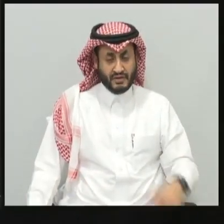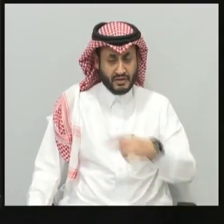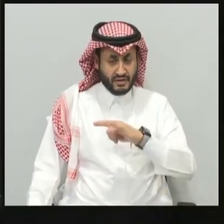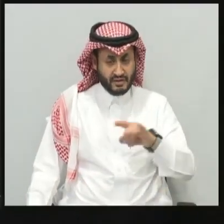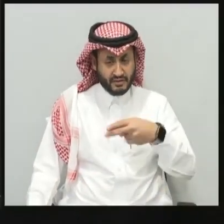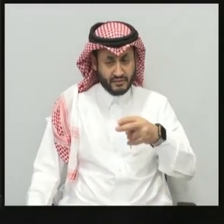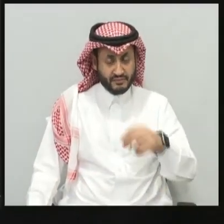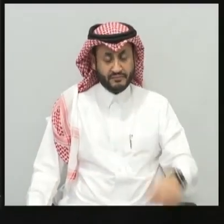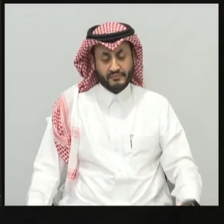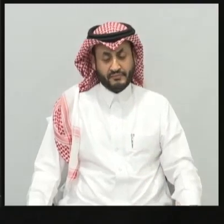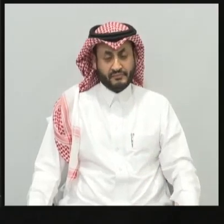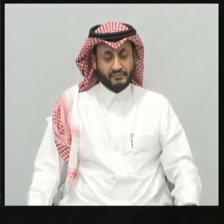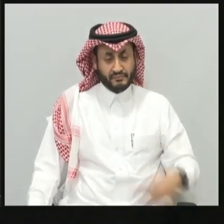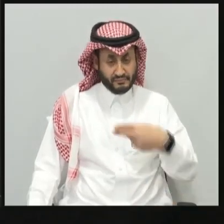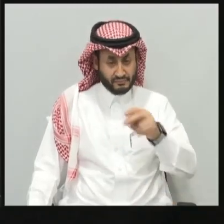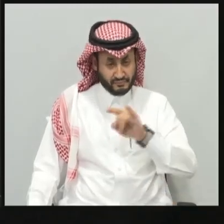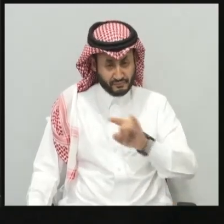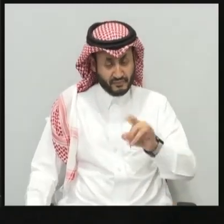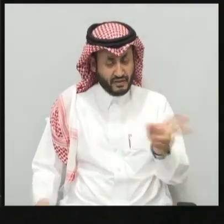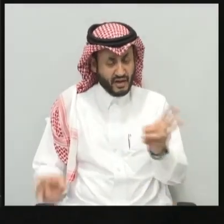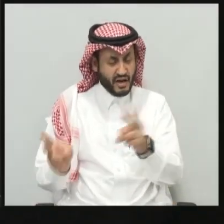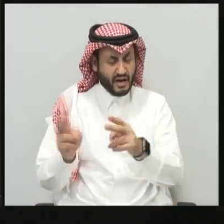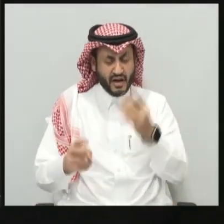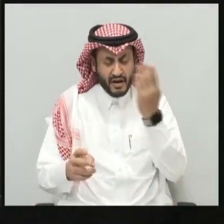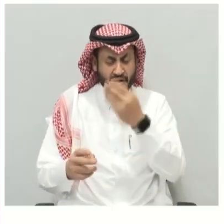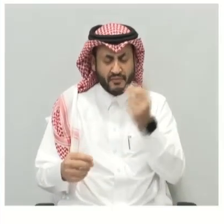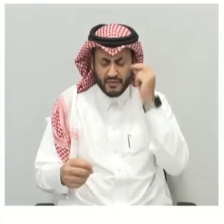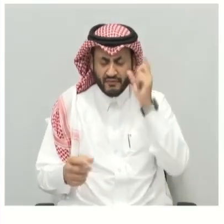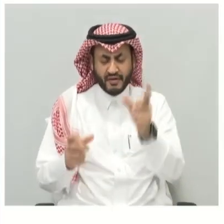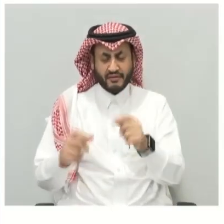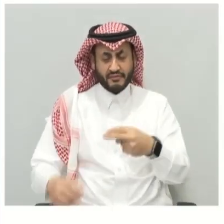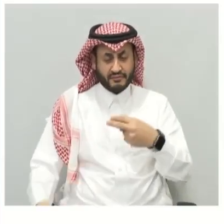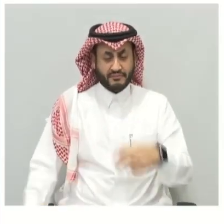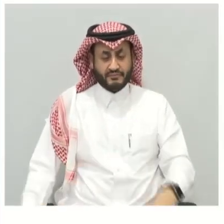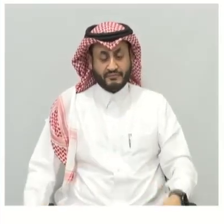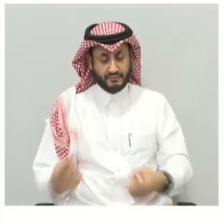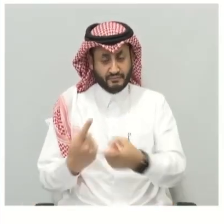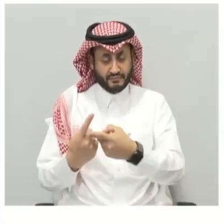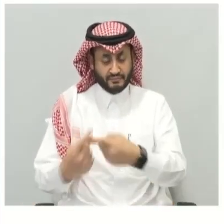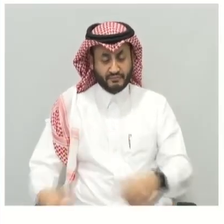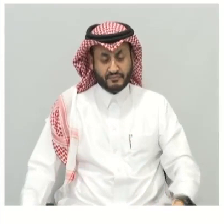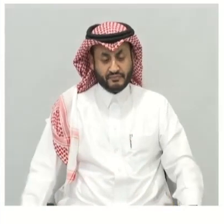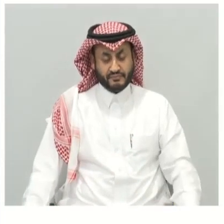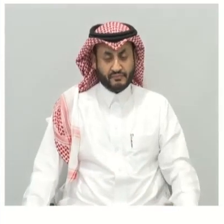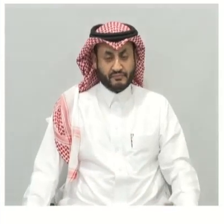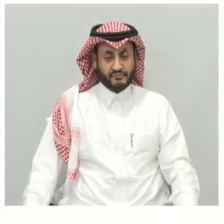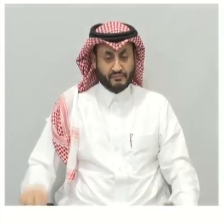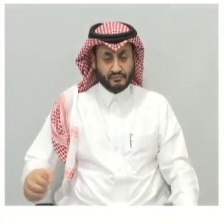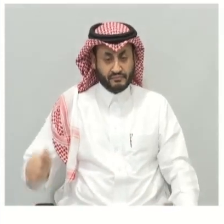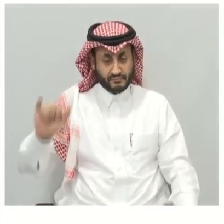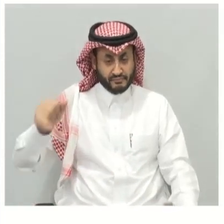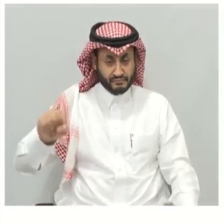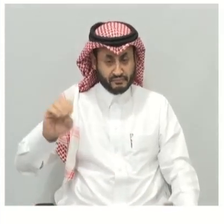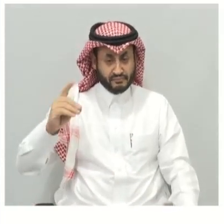question with the conversation between Majid and Adnan. Let's start with the first one. The first one says,